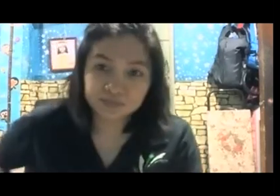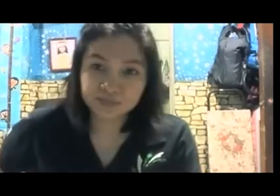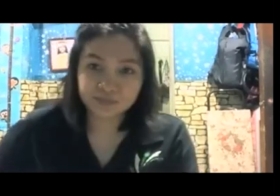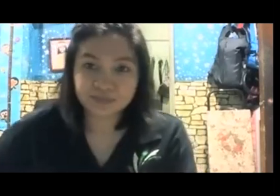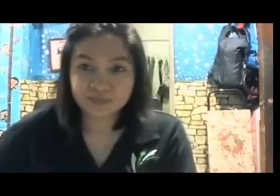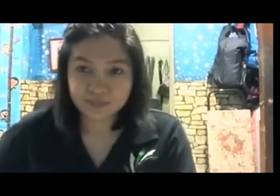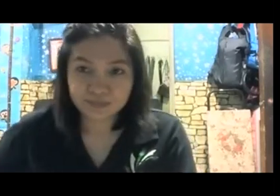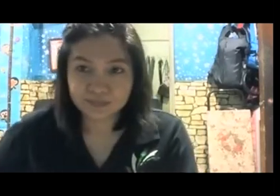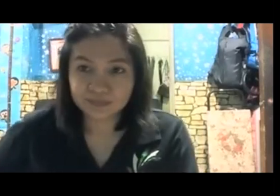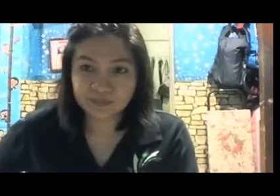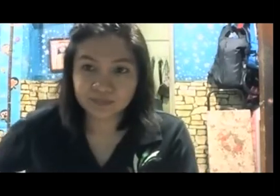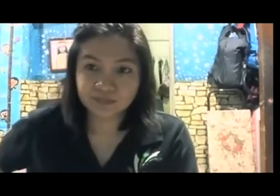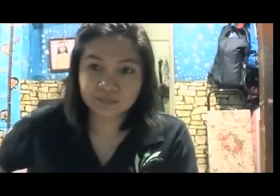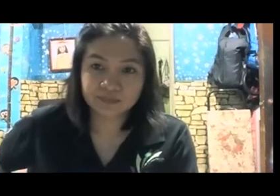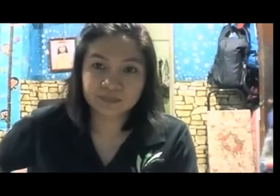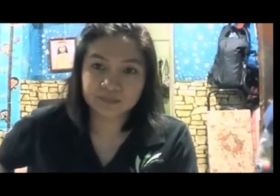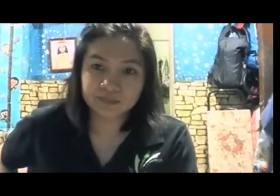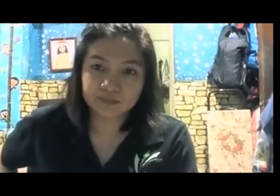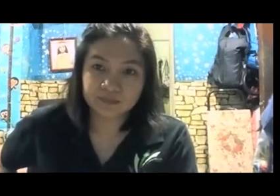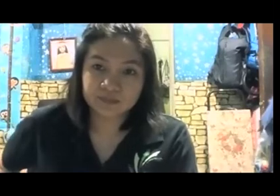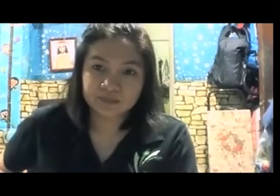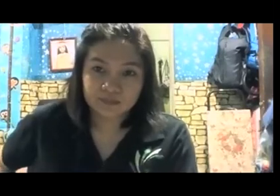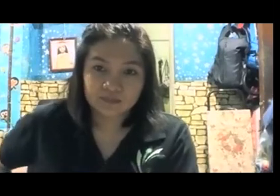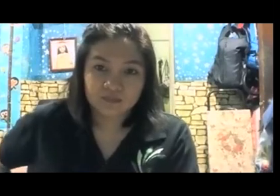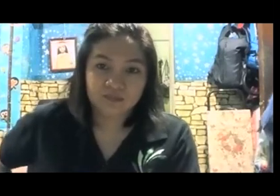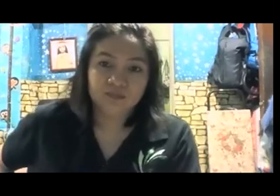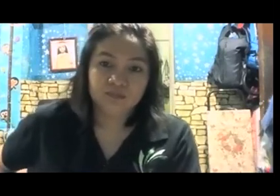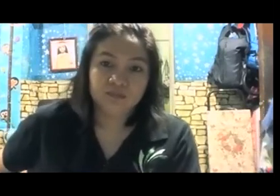Okay, go ahead. Okay, Ming, ask again.